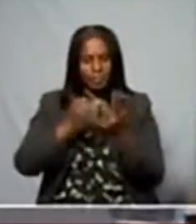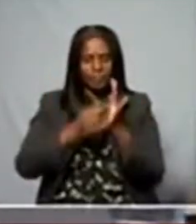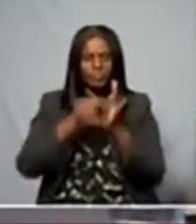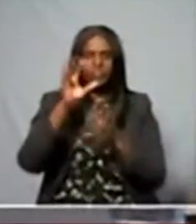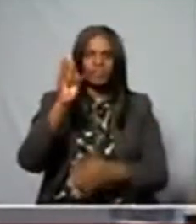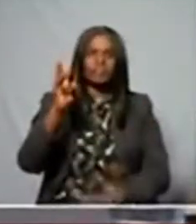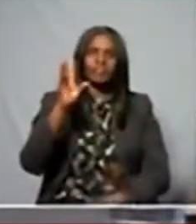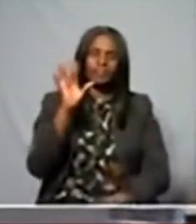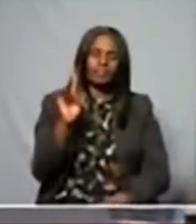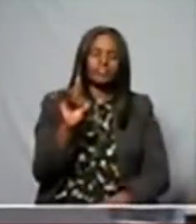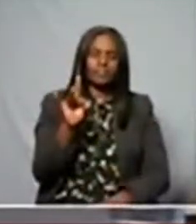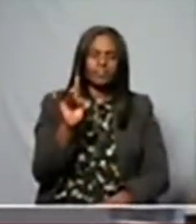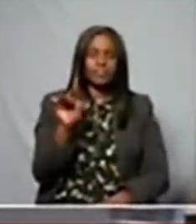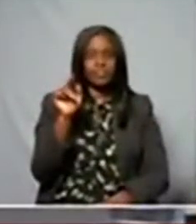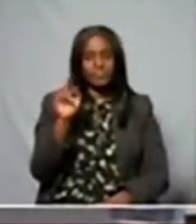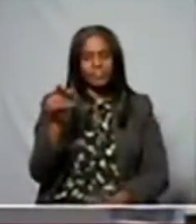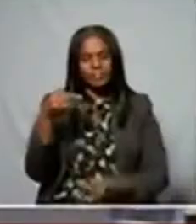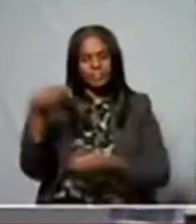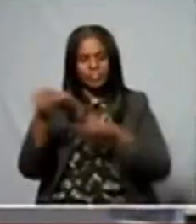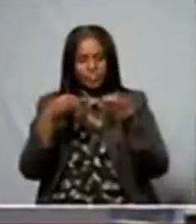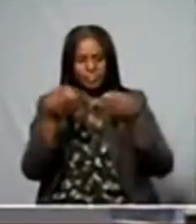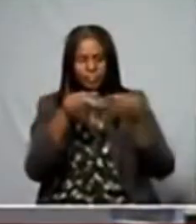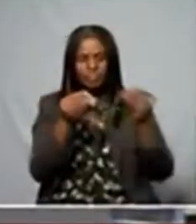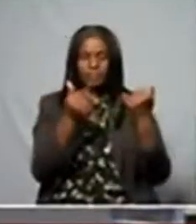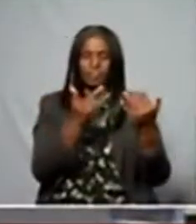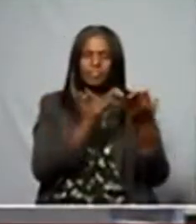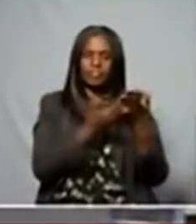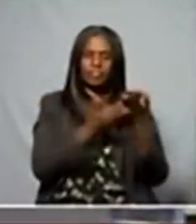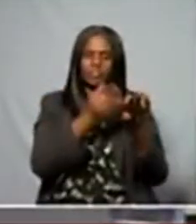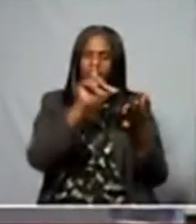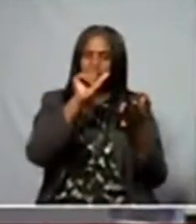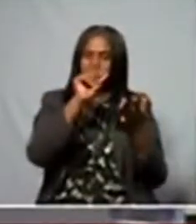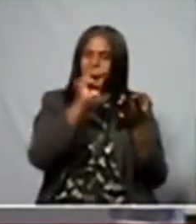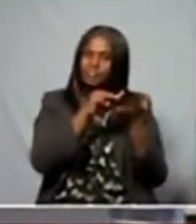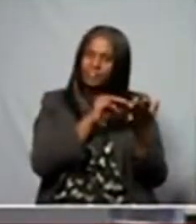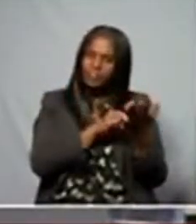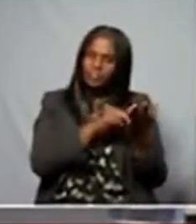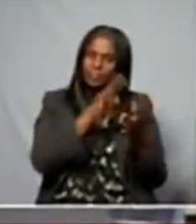29,650,014.68. The expenditure so far is